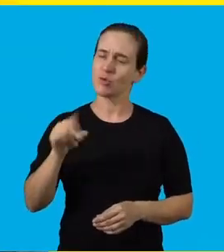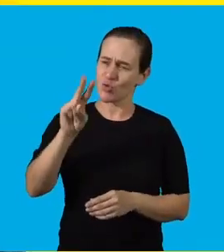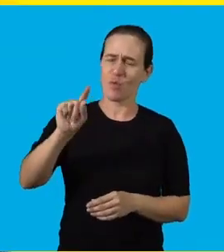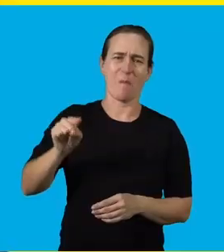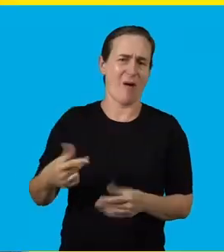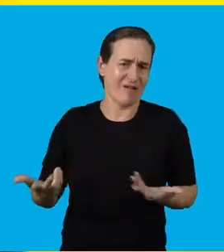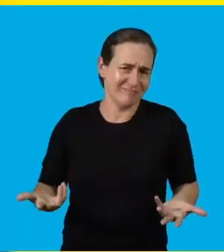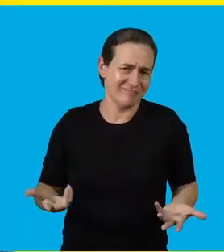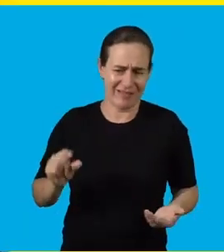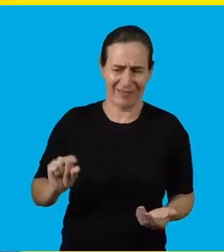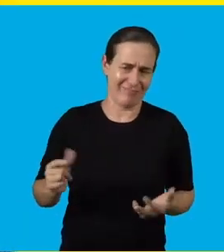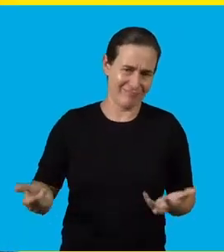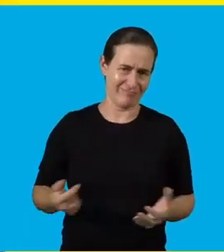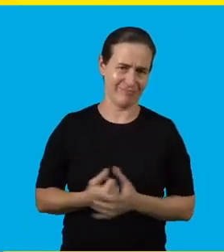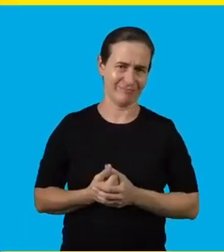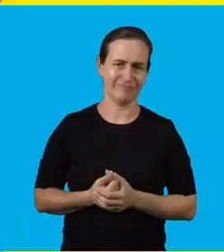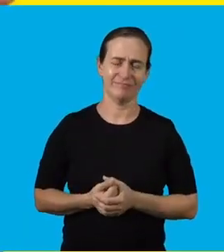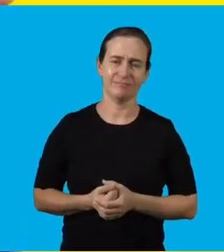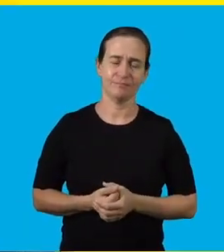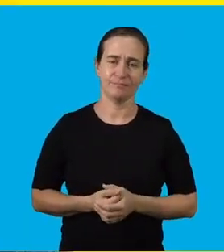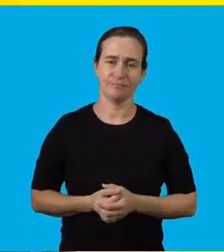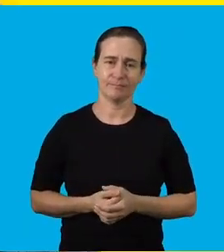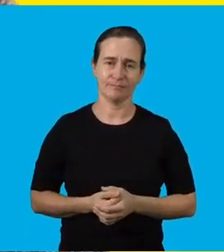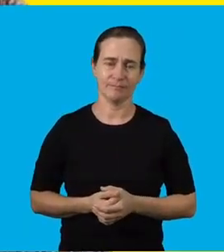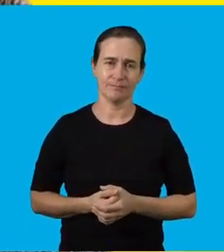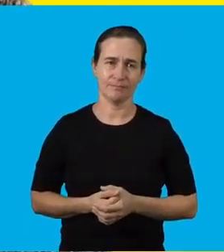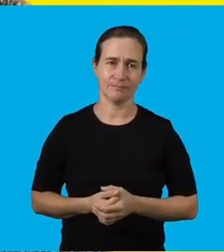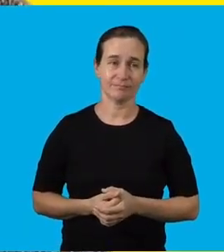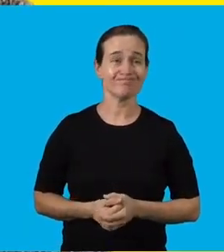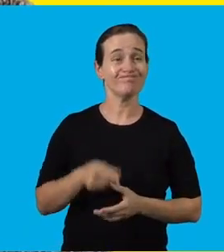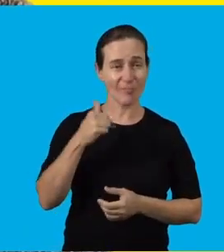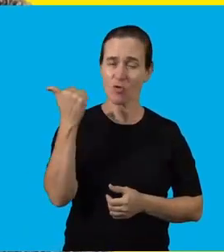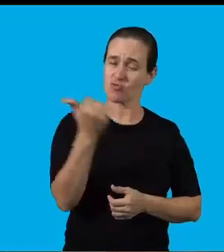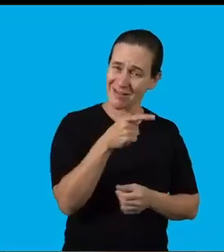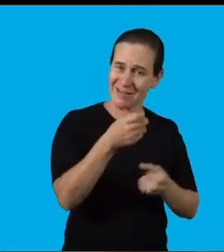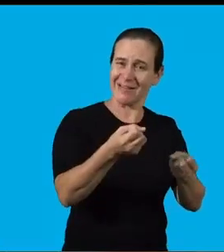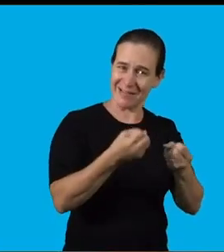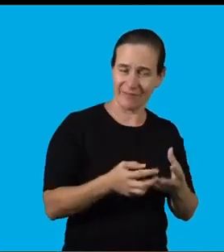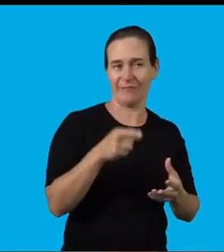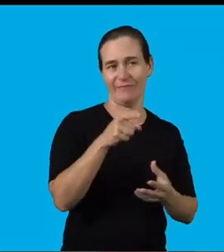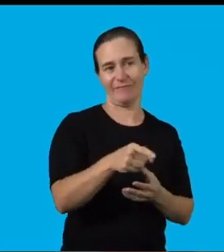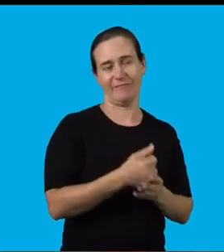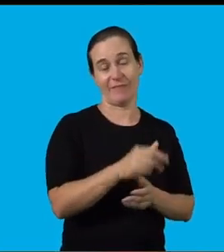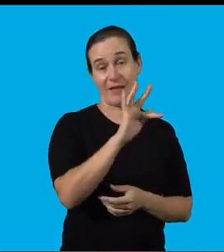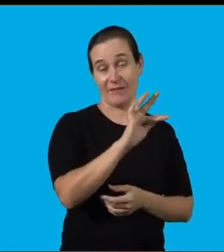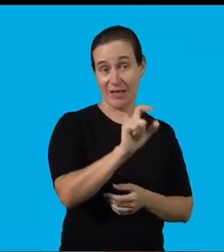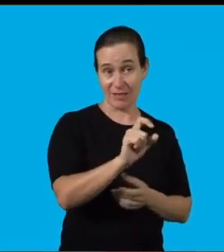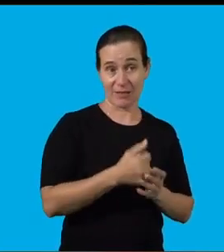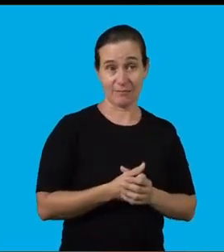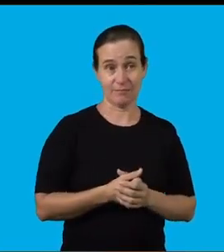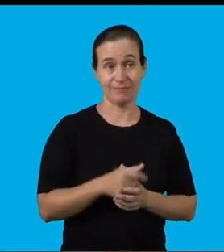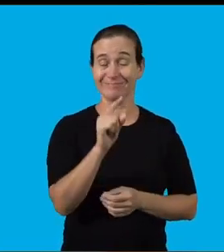So this is why it's important to pay note of the information they gave you. Remember that this was already given in that form of f